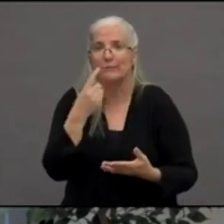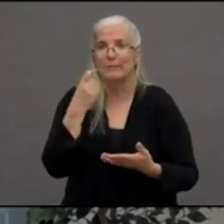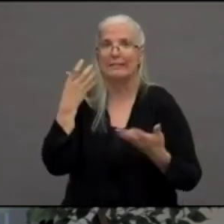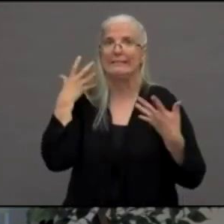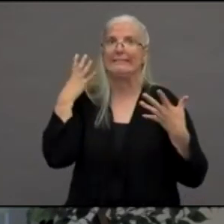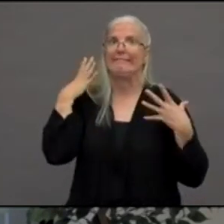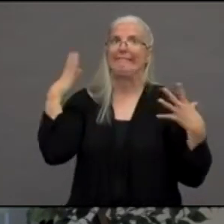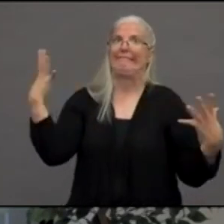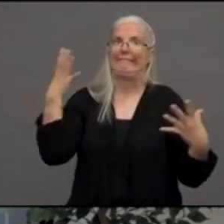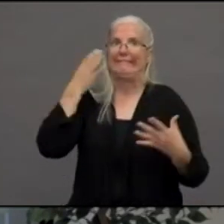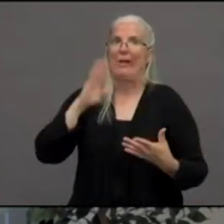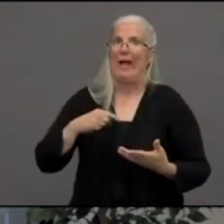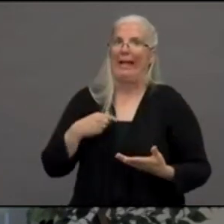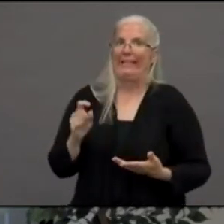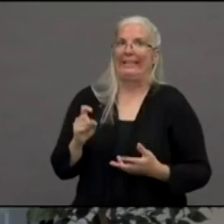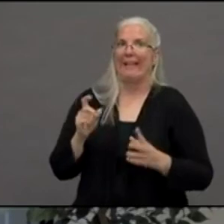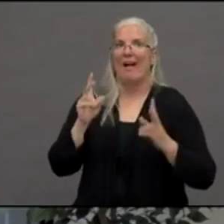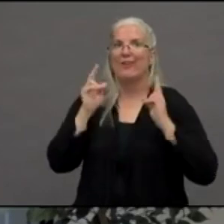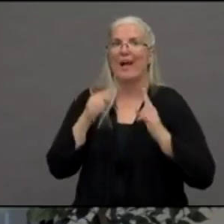Stay safe. Have a good weekend.